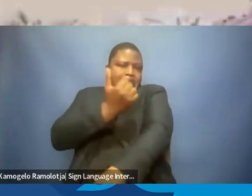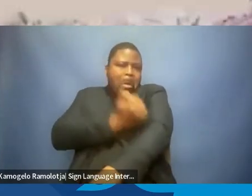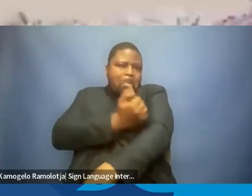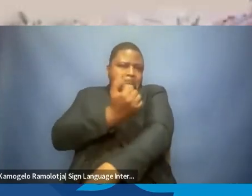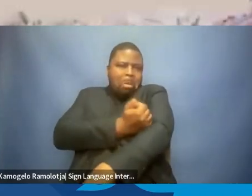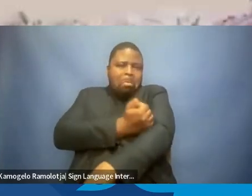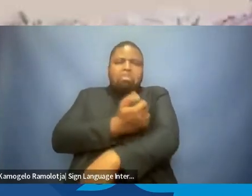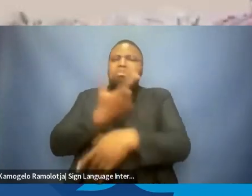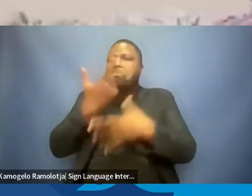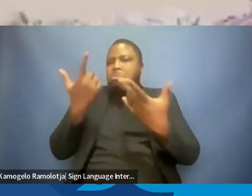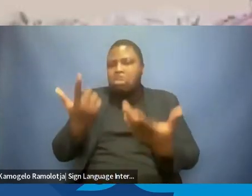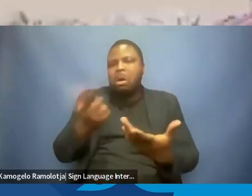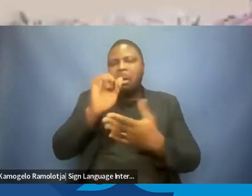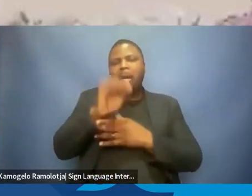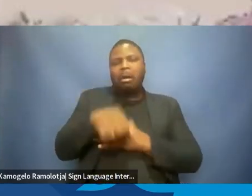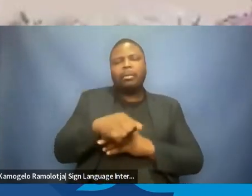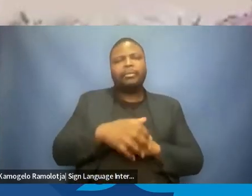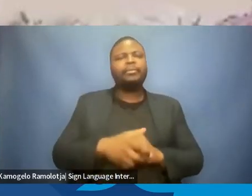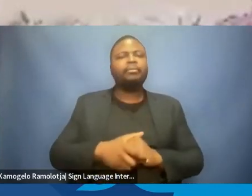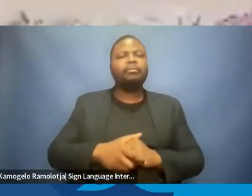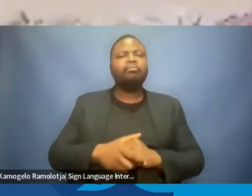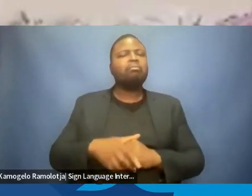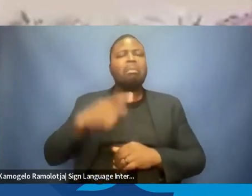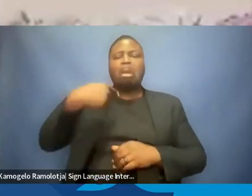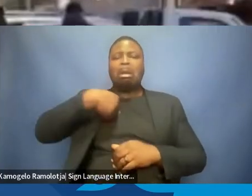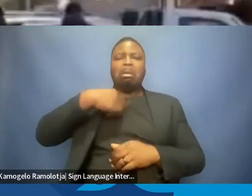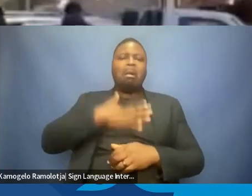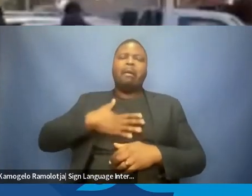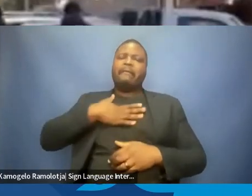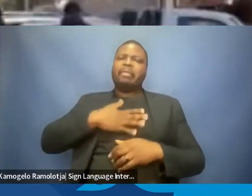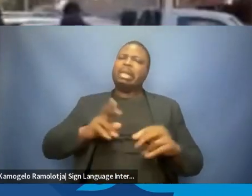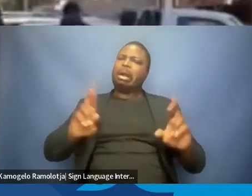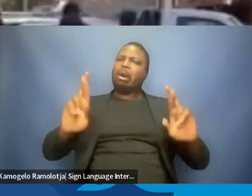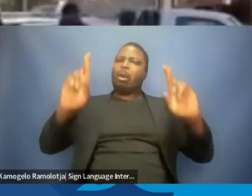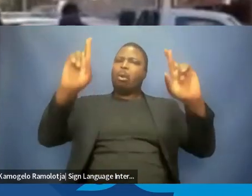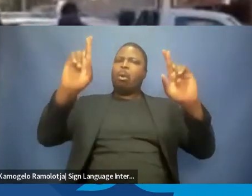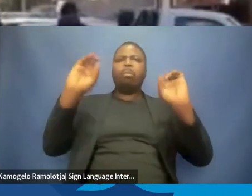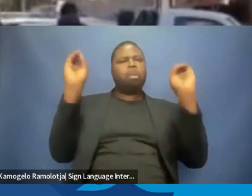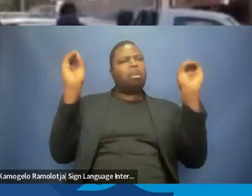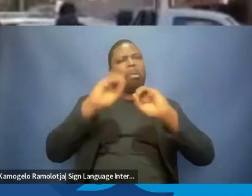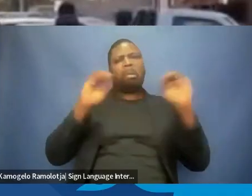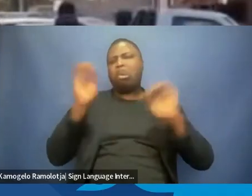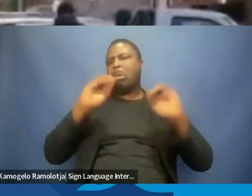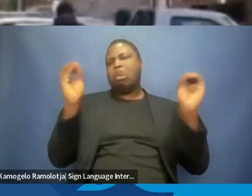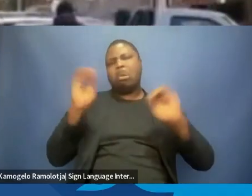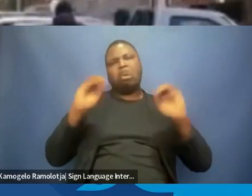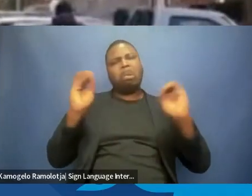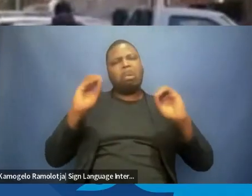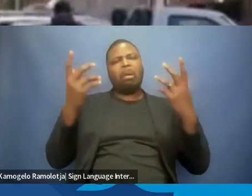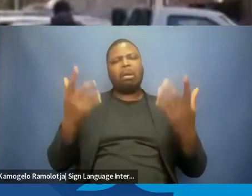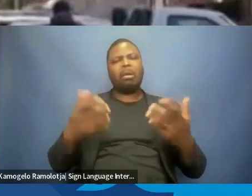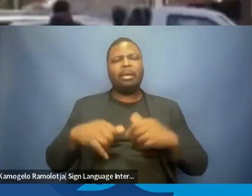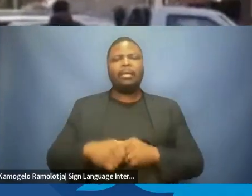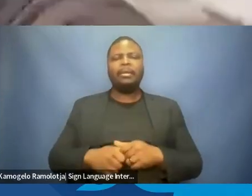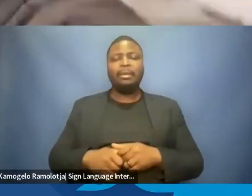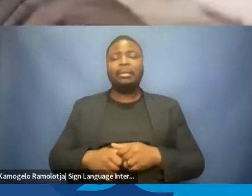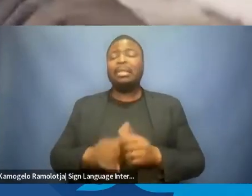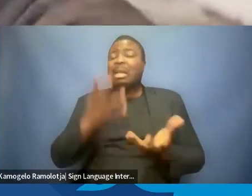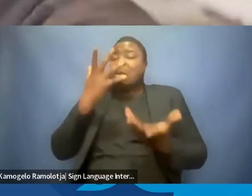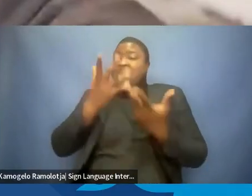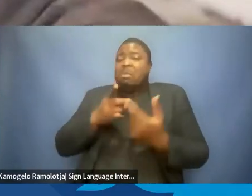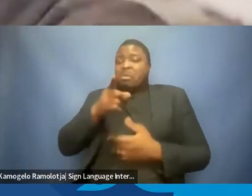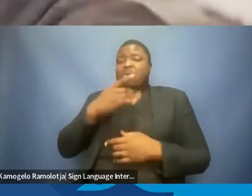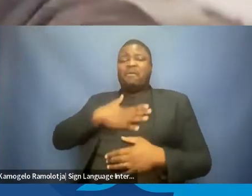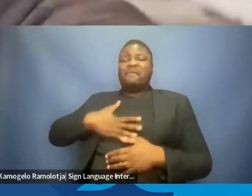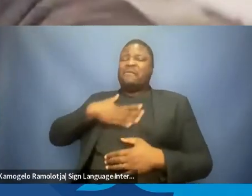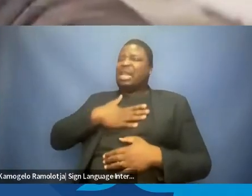I didn't even have hope anymore in my life. You know when you feel like you're not a human being,